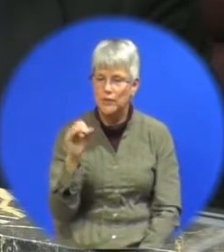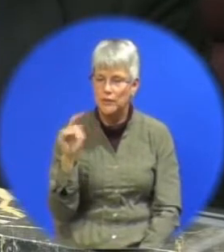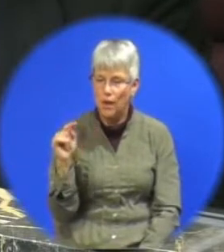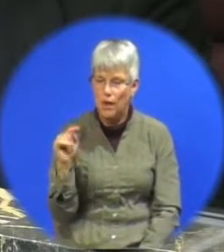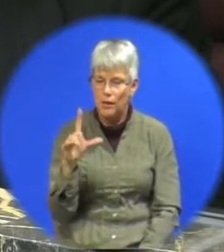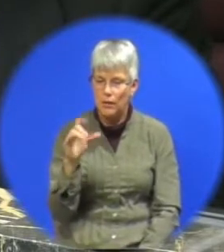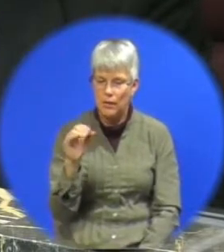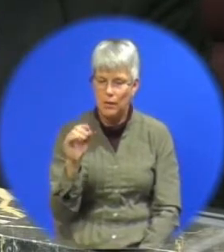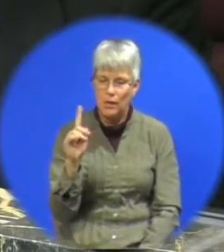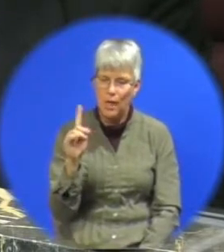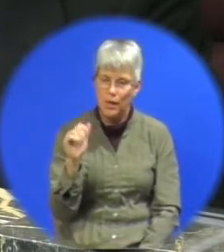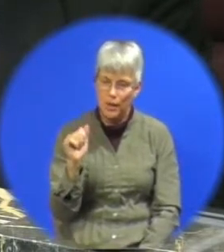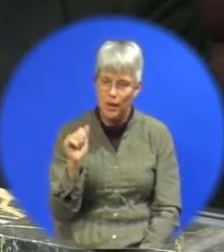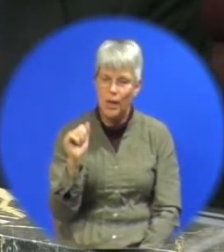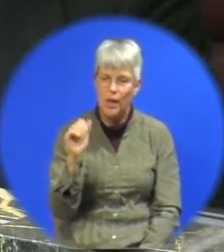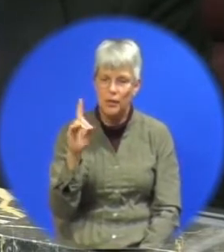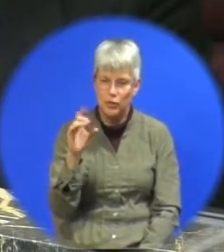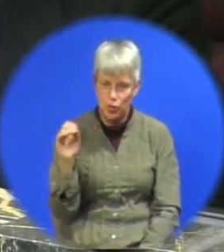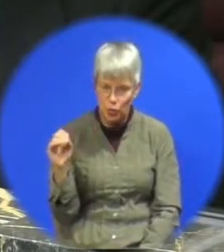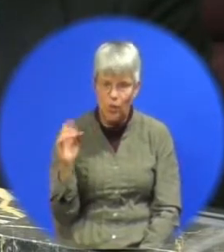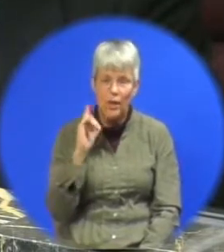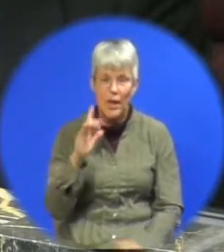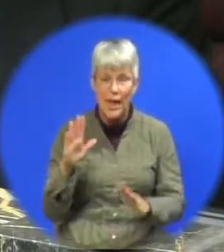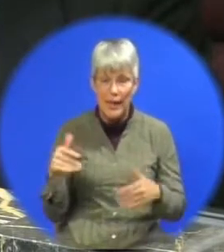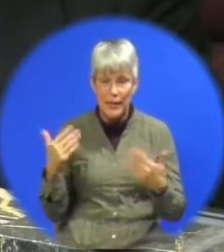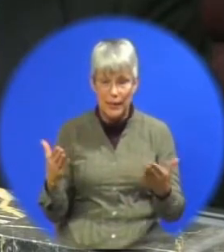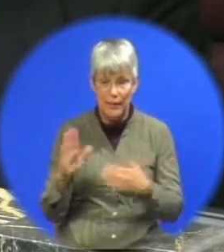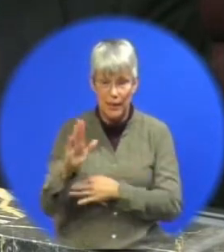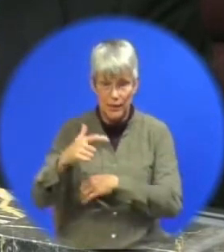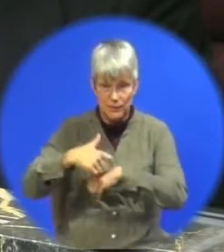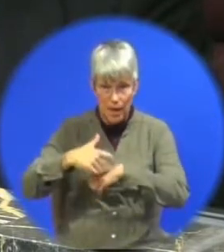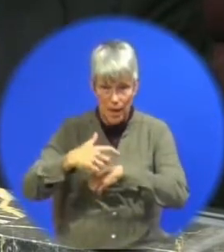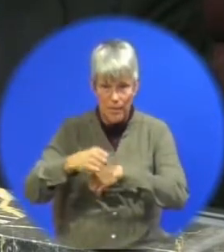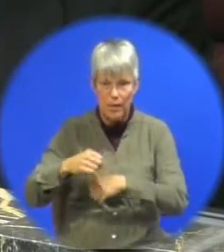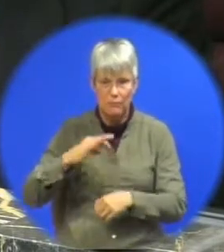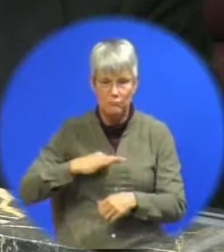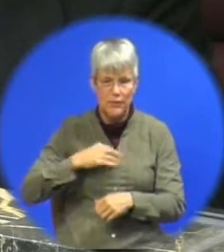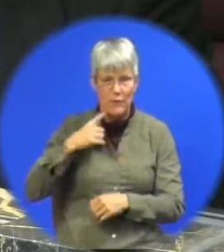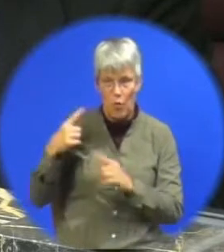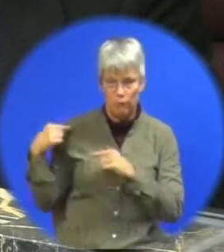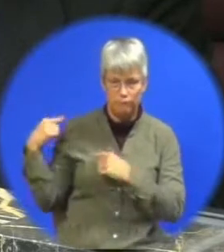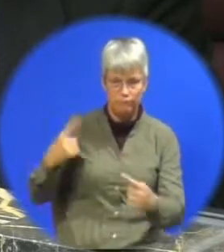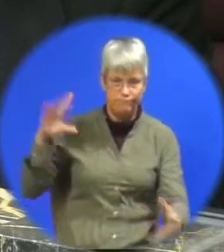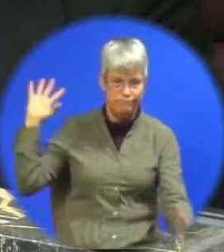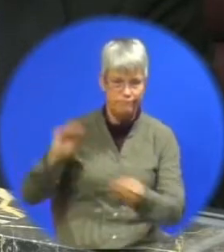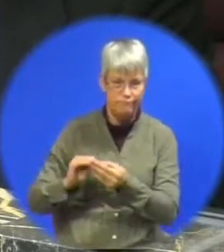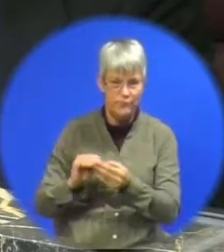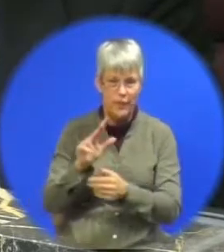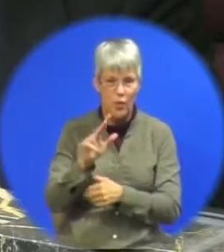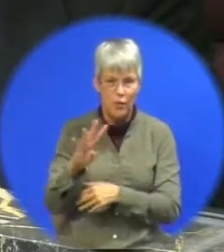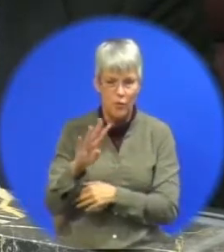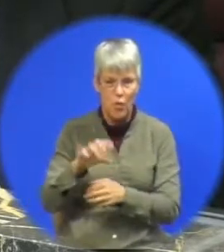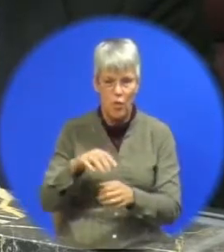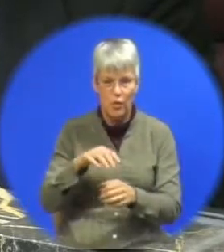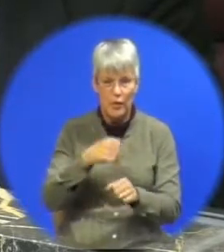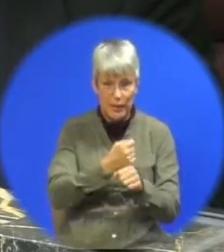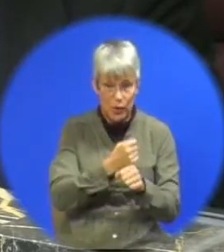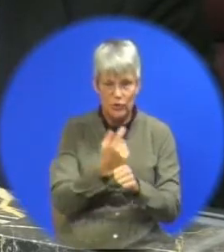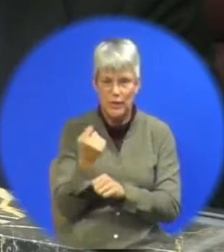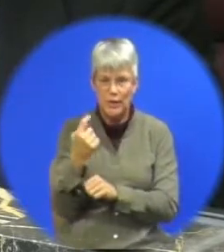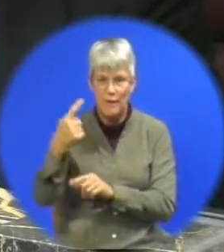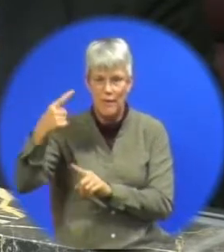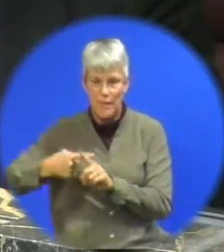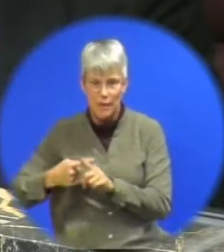and efforts for the benefit of the citizens of the city of Morganton for 34 years and 11 months, and retired from the